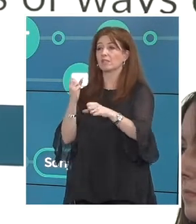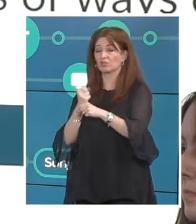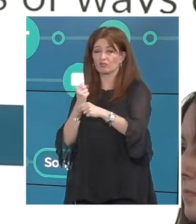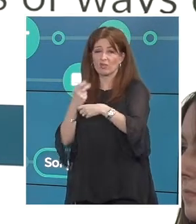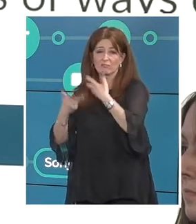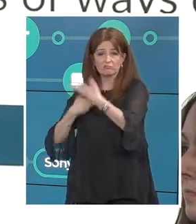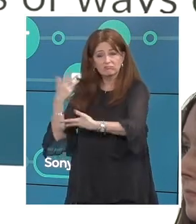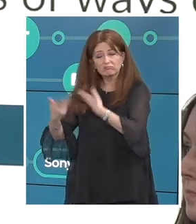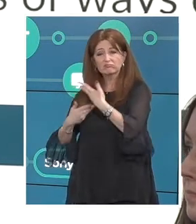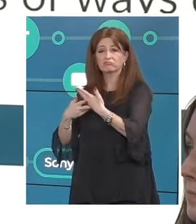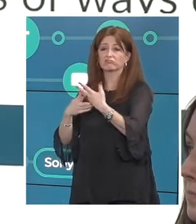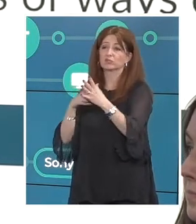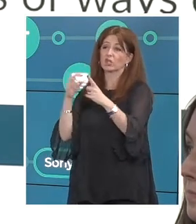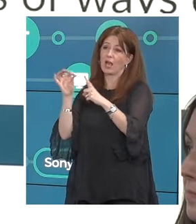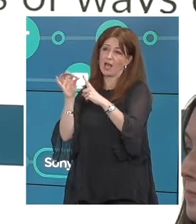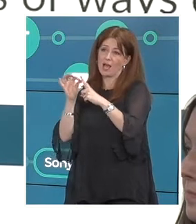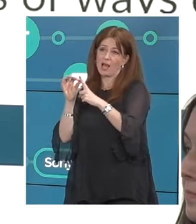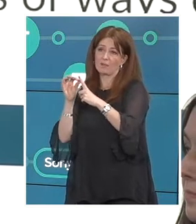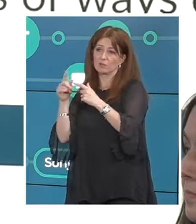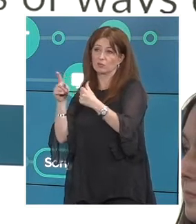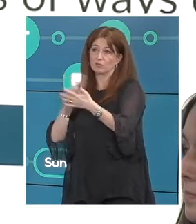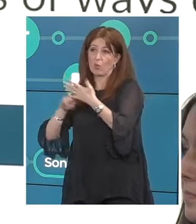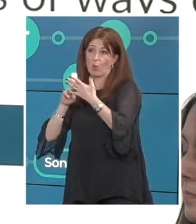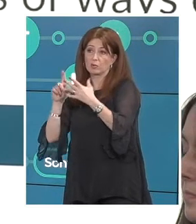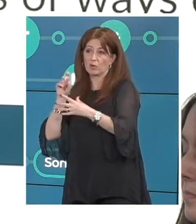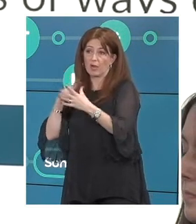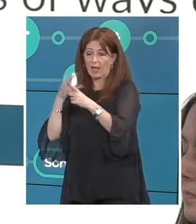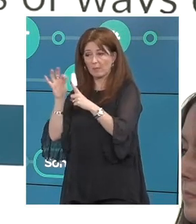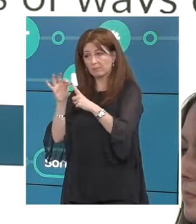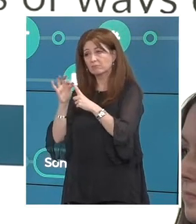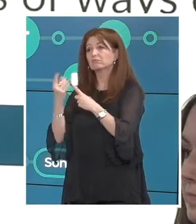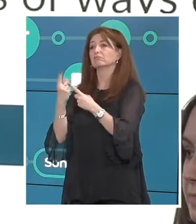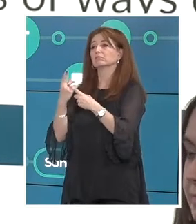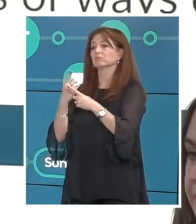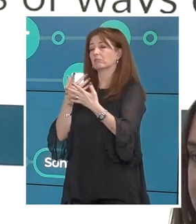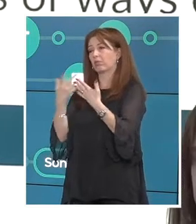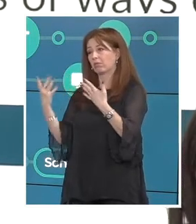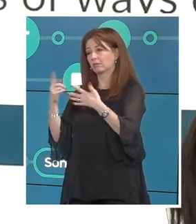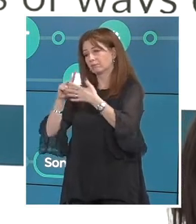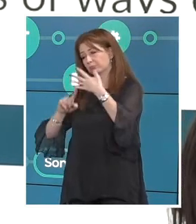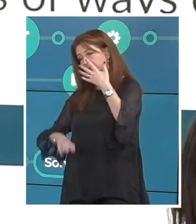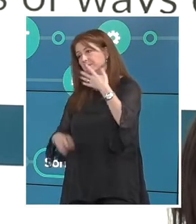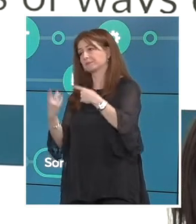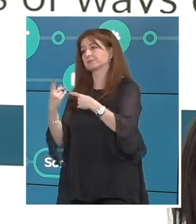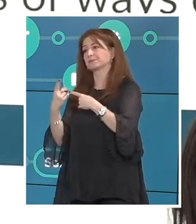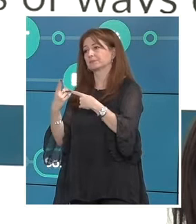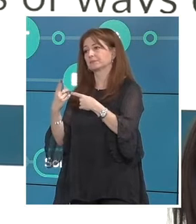great apps you can use, AutoCap, Clipomatic, stuff like that, which will interpret all of your